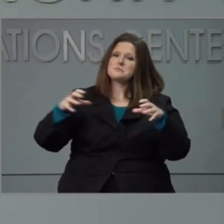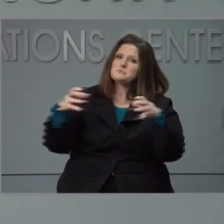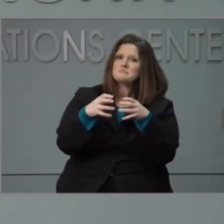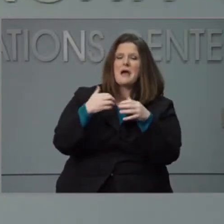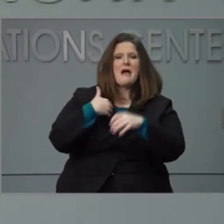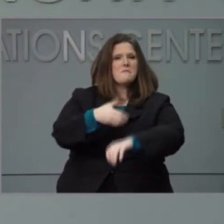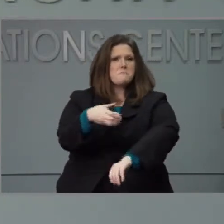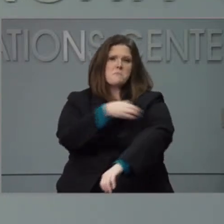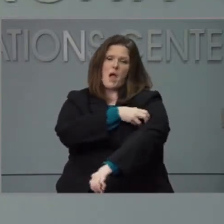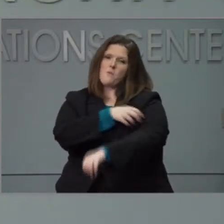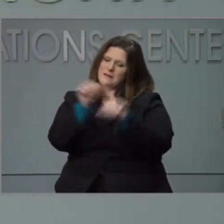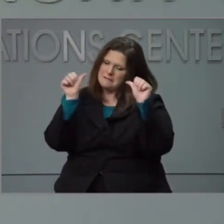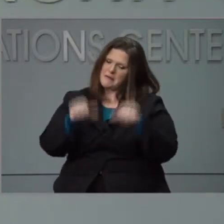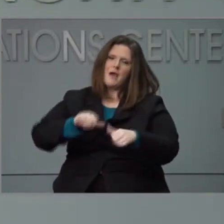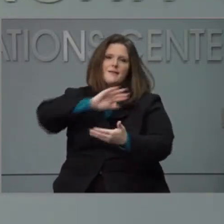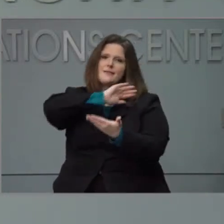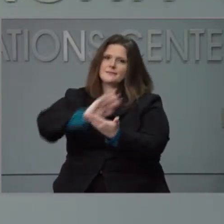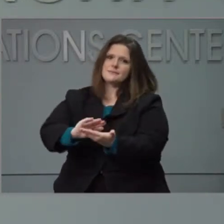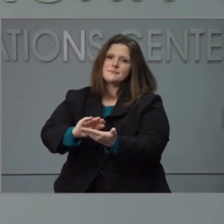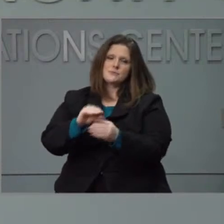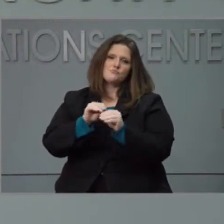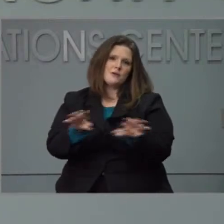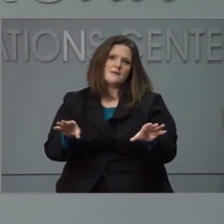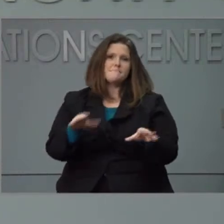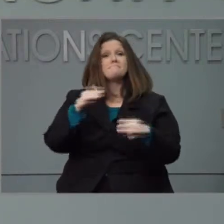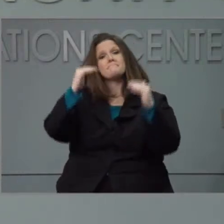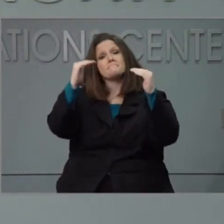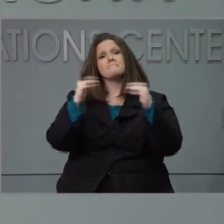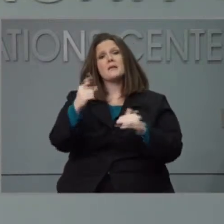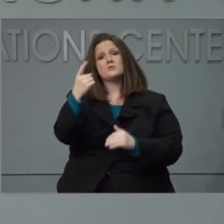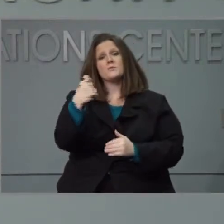that. Next question, please.